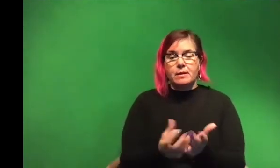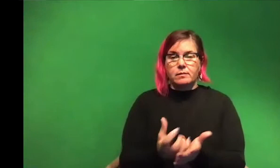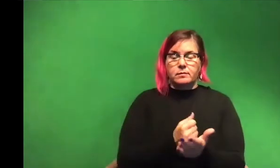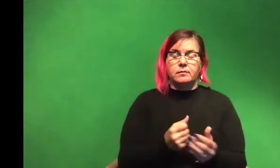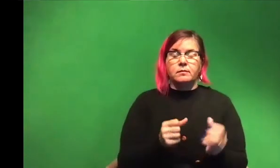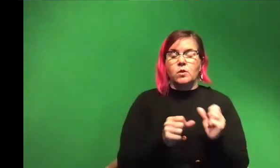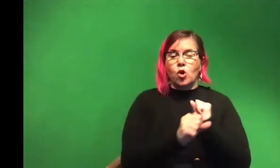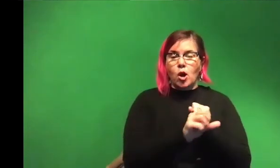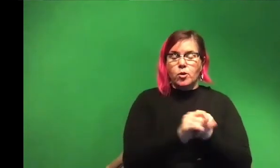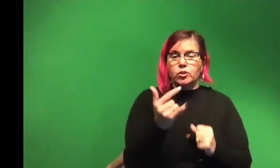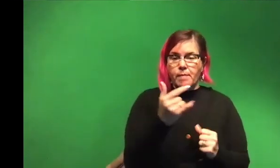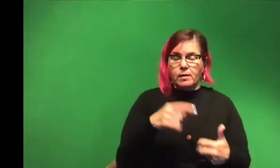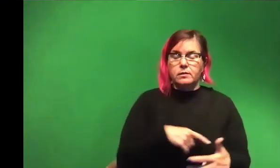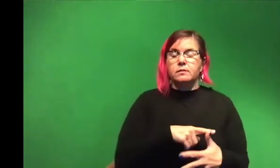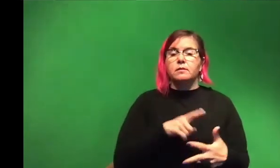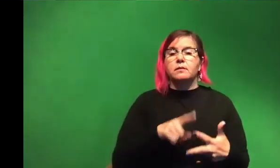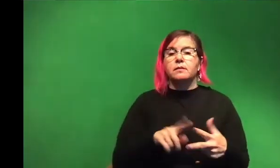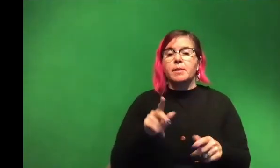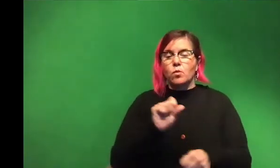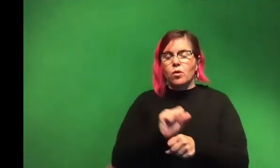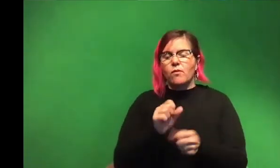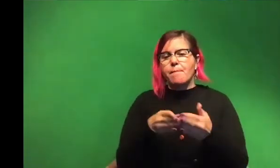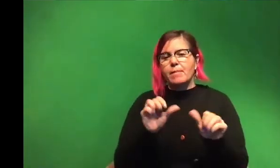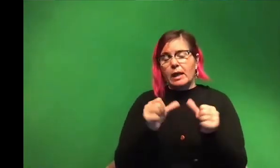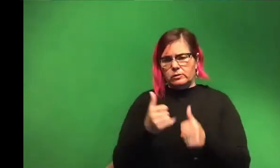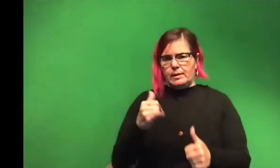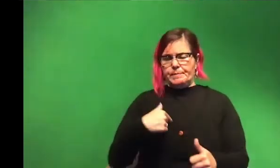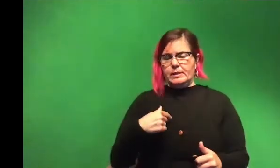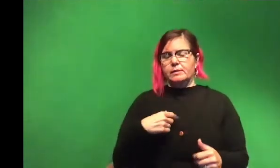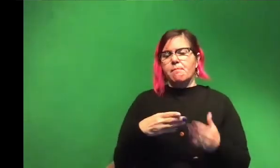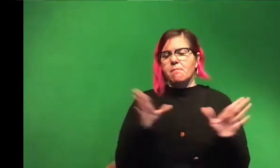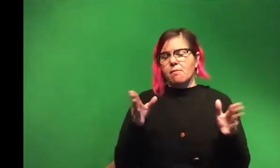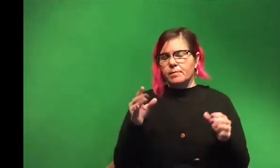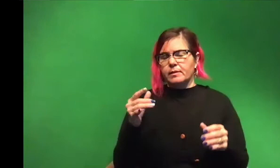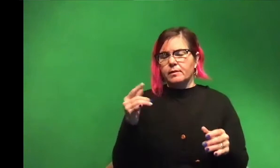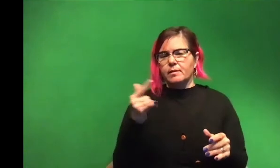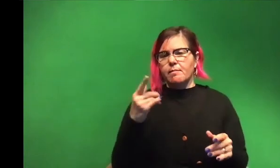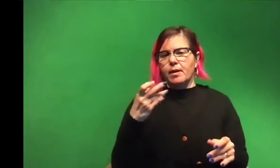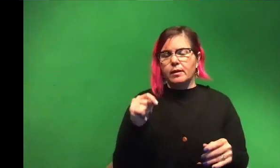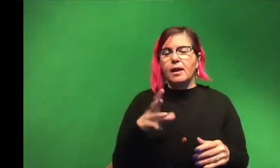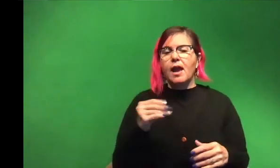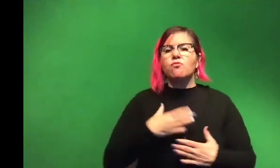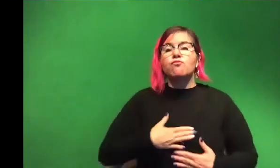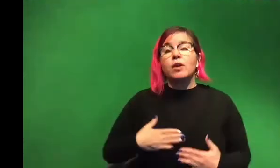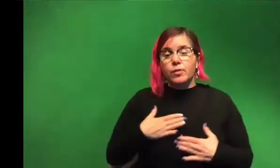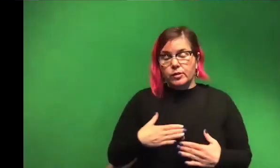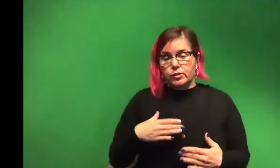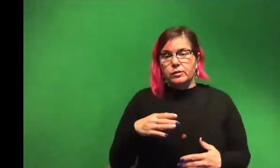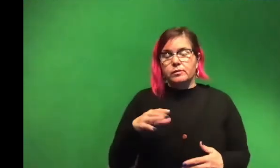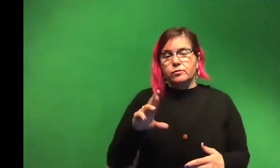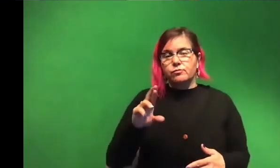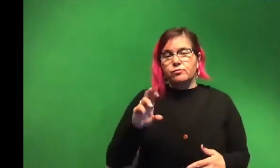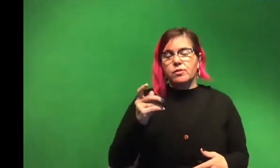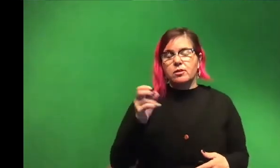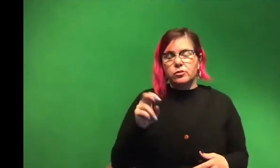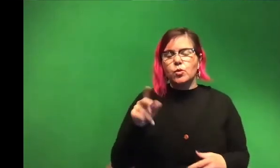pilots. Mhm. There are people who work for a public agency like me, so public pilots. And then there are also recreational pilots. So if you own